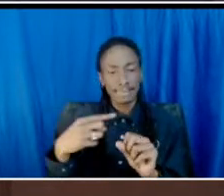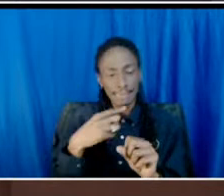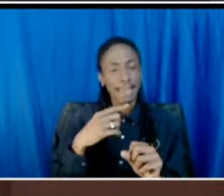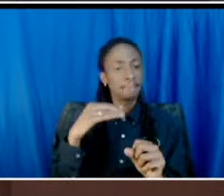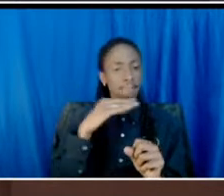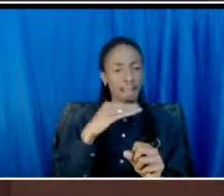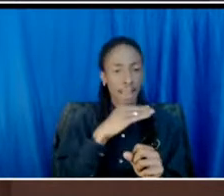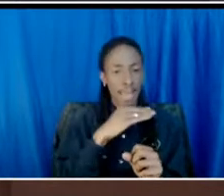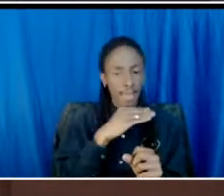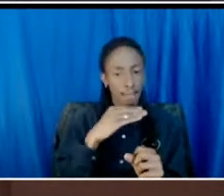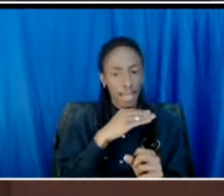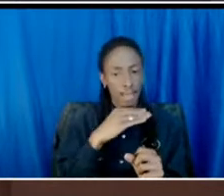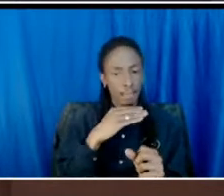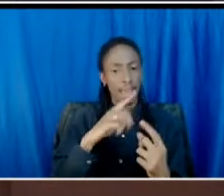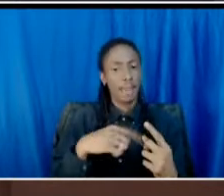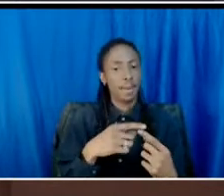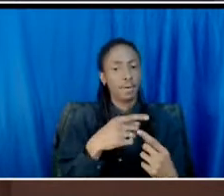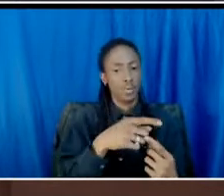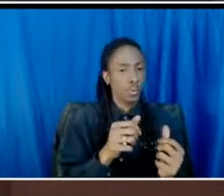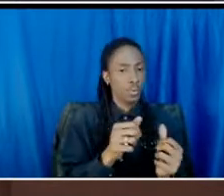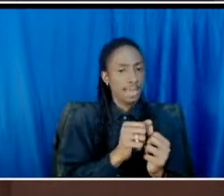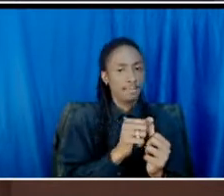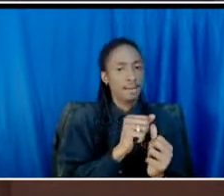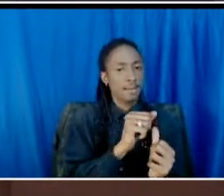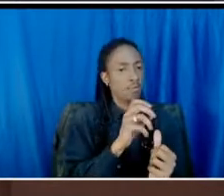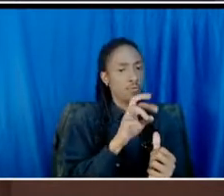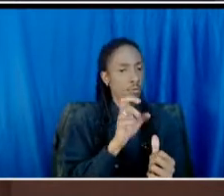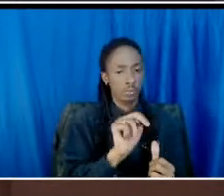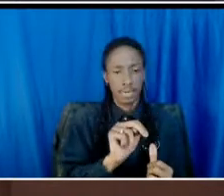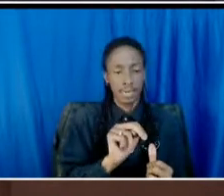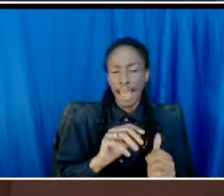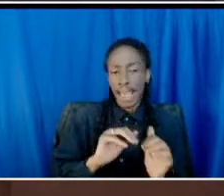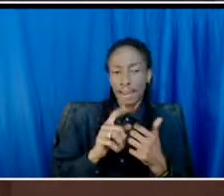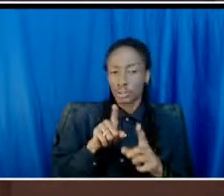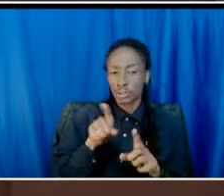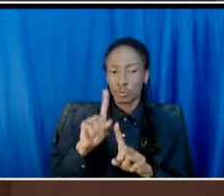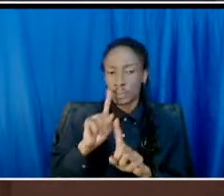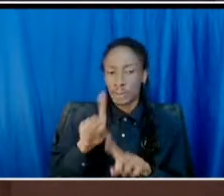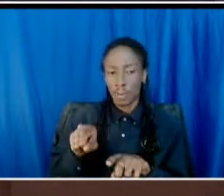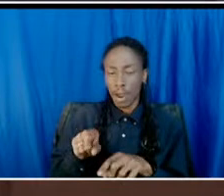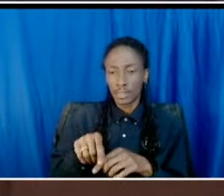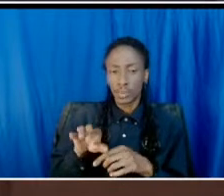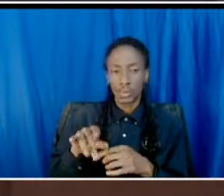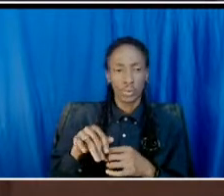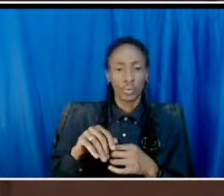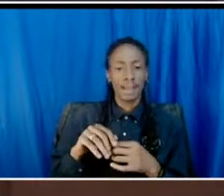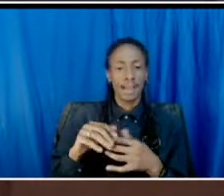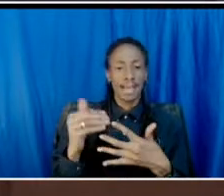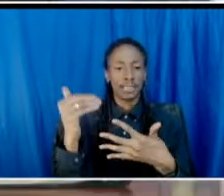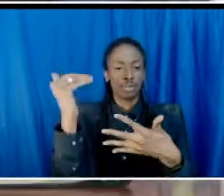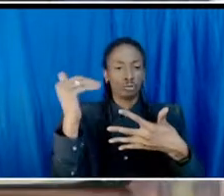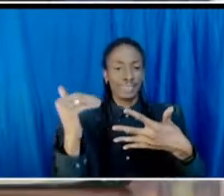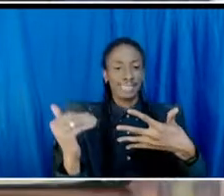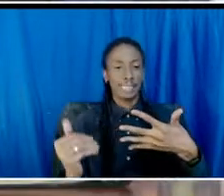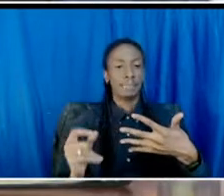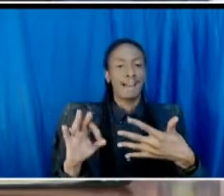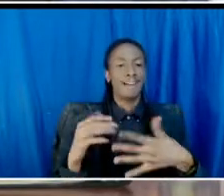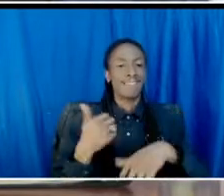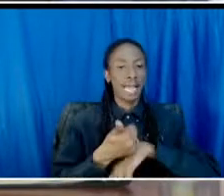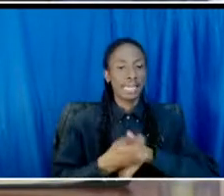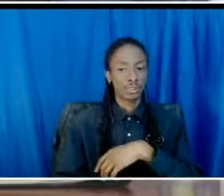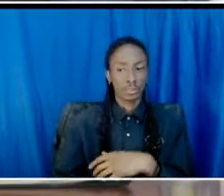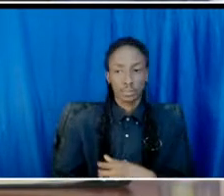Mr. Rosen. How did you respond to what you called a, quote, stream of allegations? The